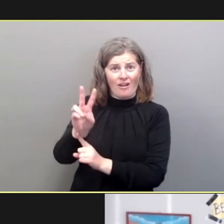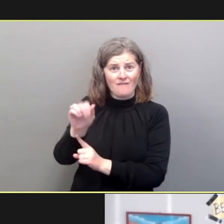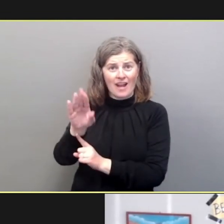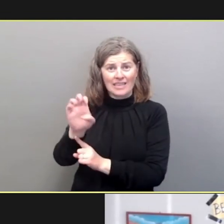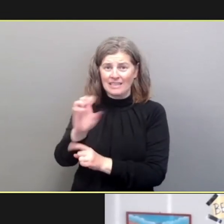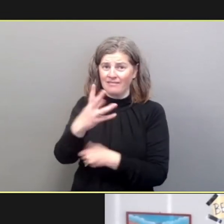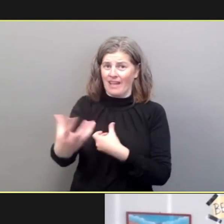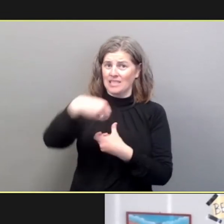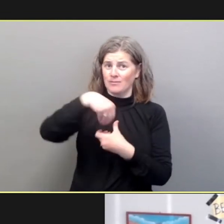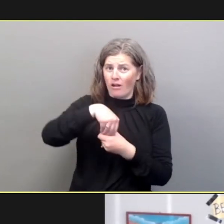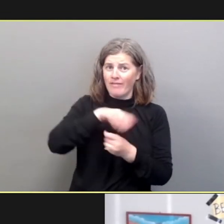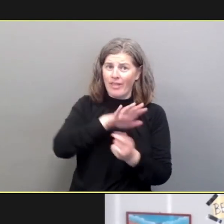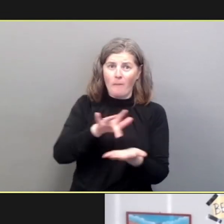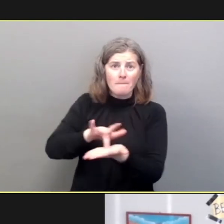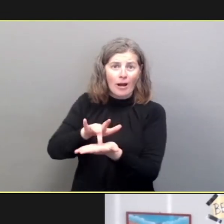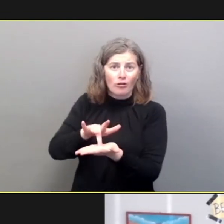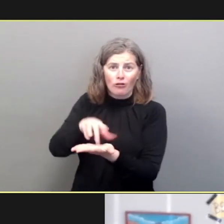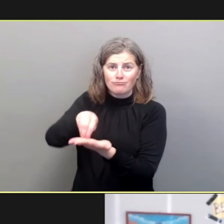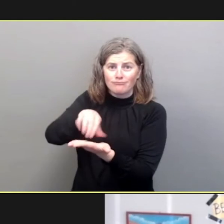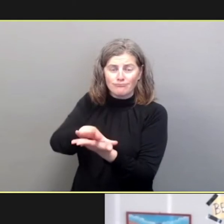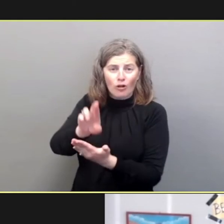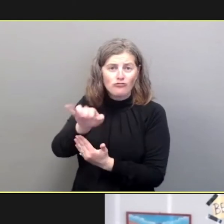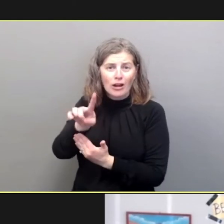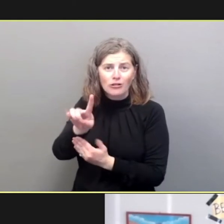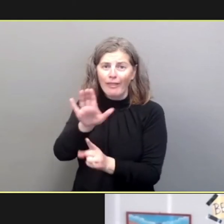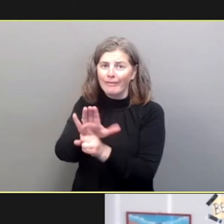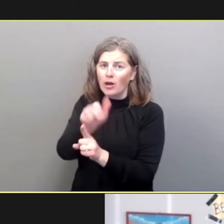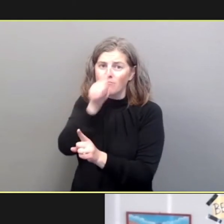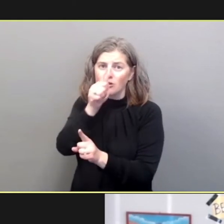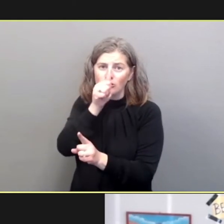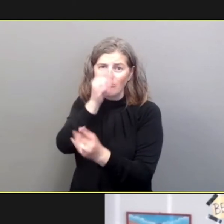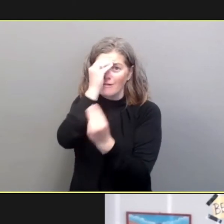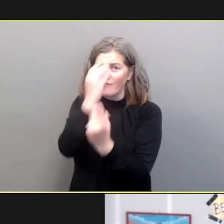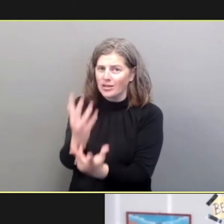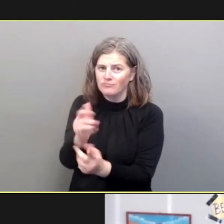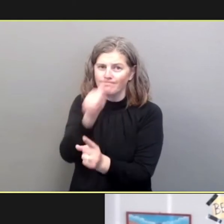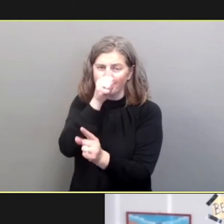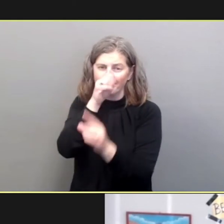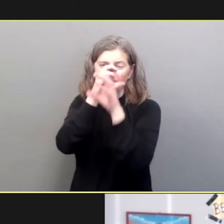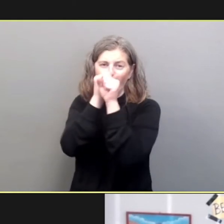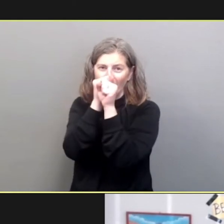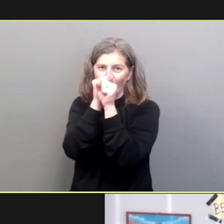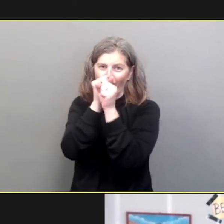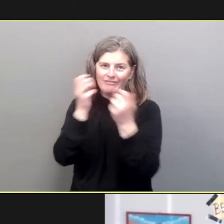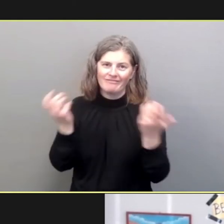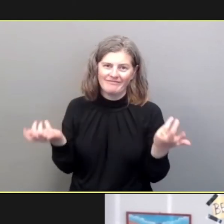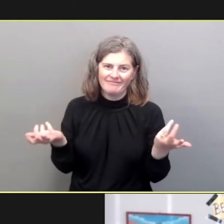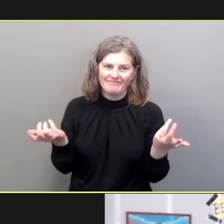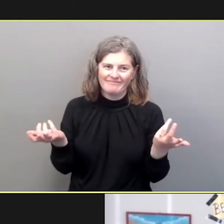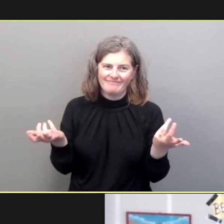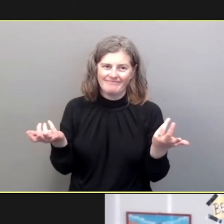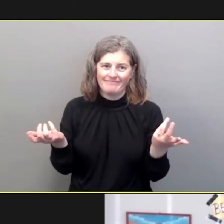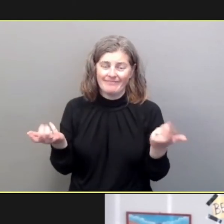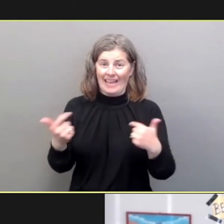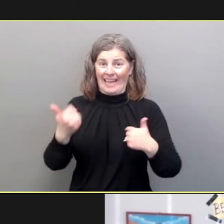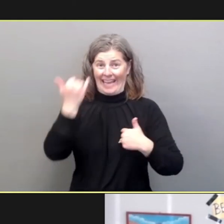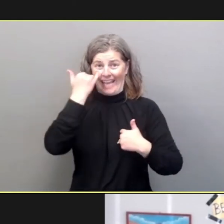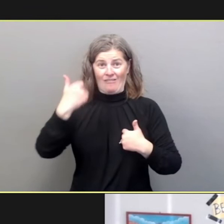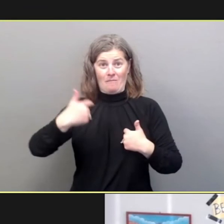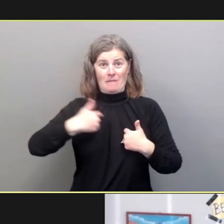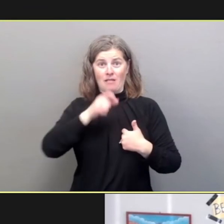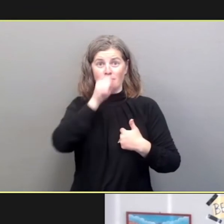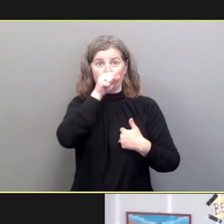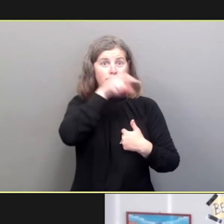of their medical record, their personal health history. That's confidential. I'd get fined $50,000 if